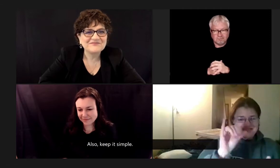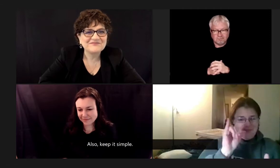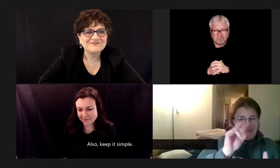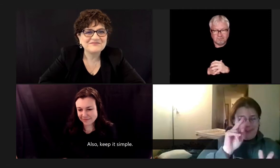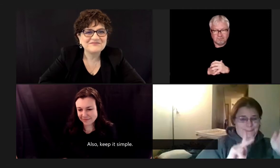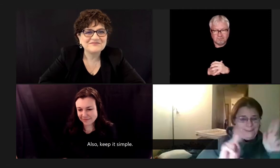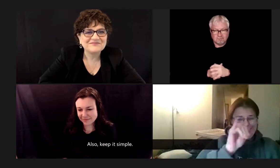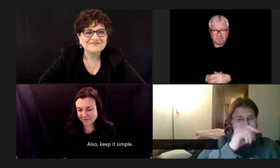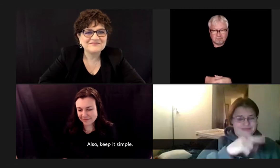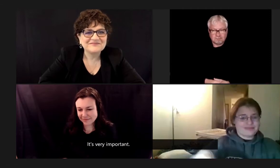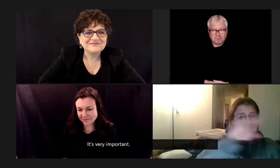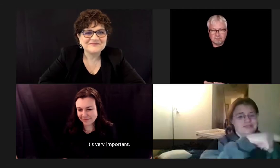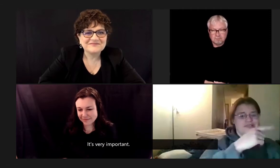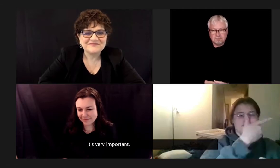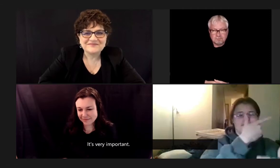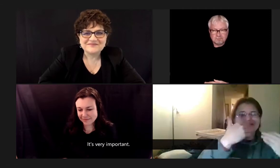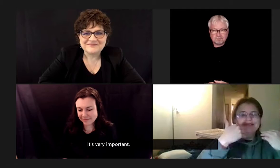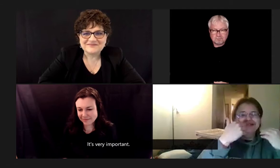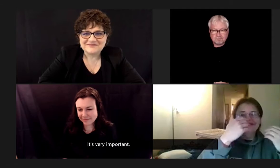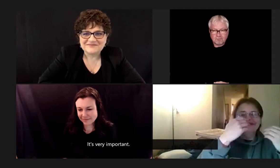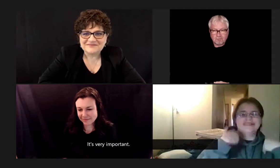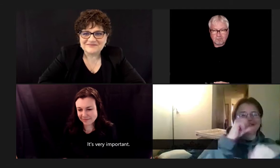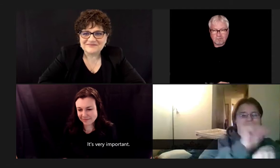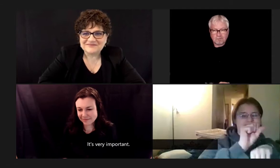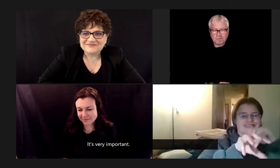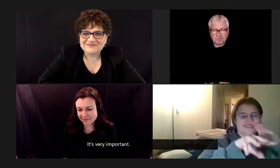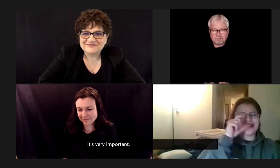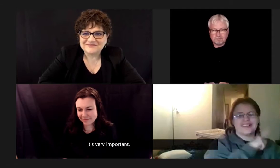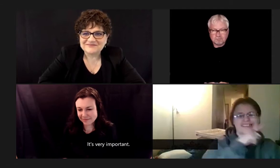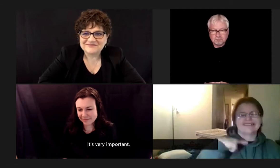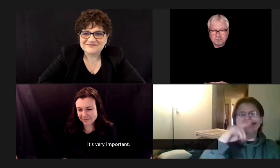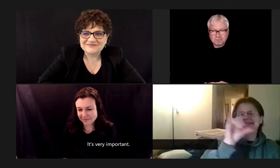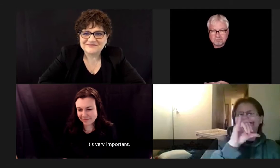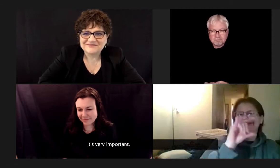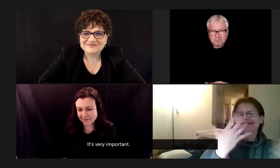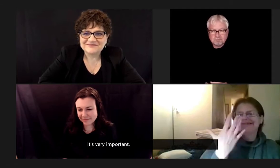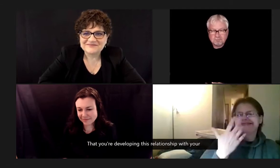that you're developing this relationship with your legislator